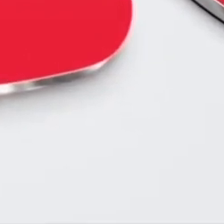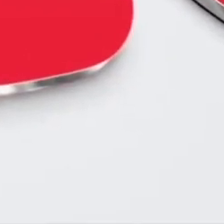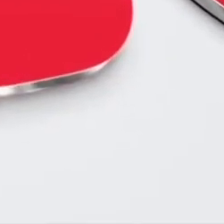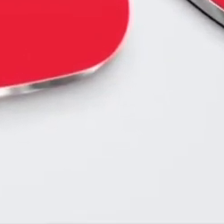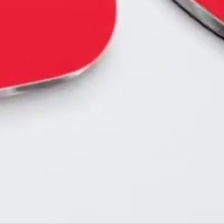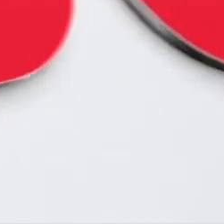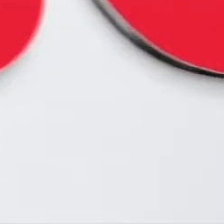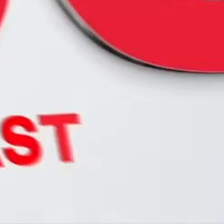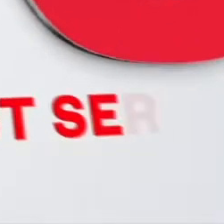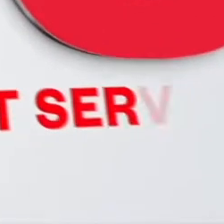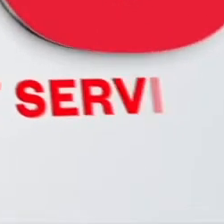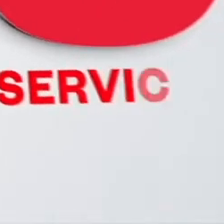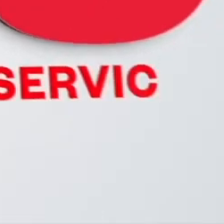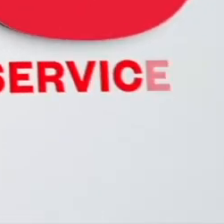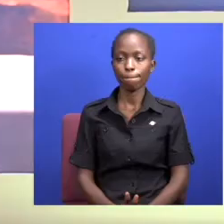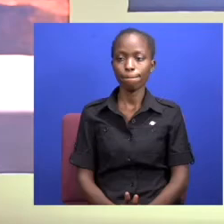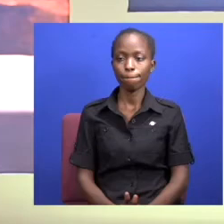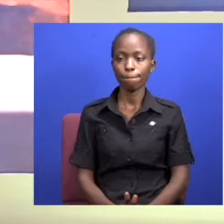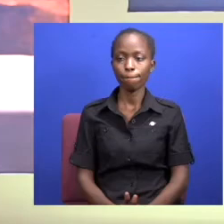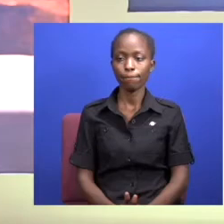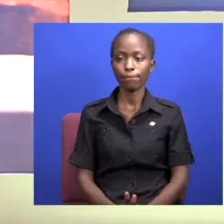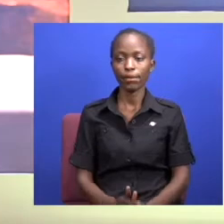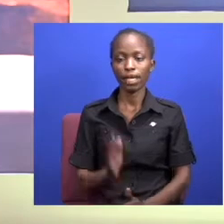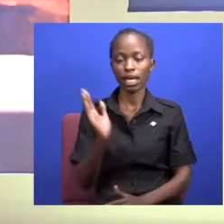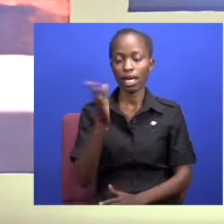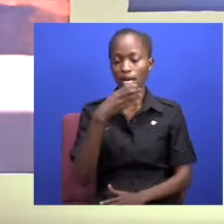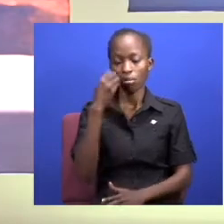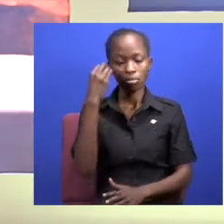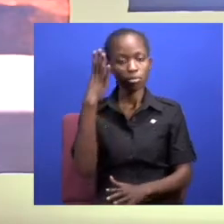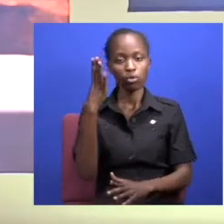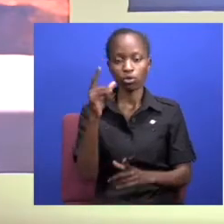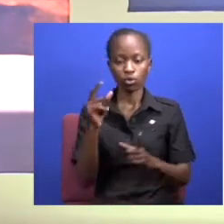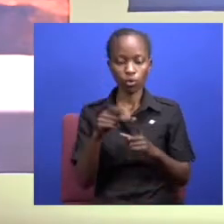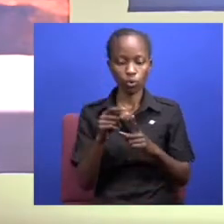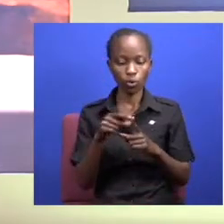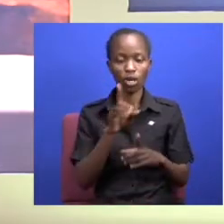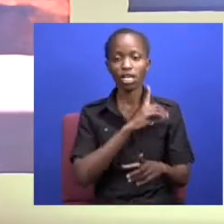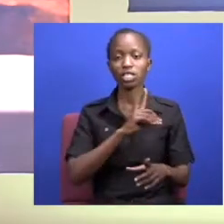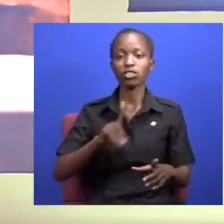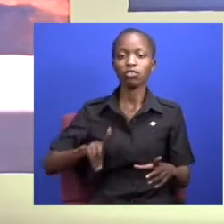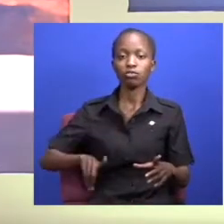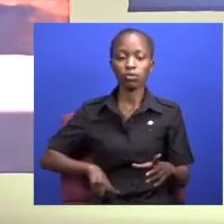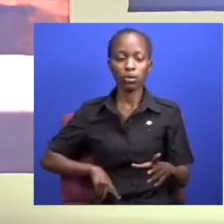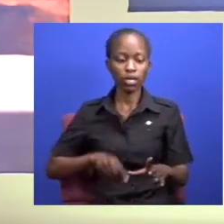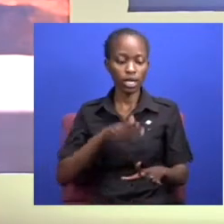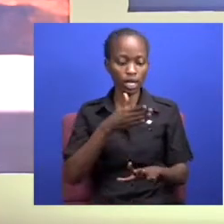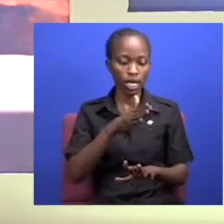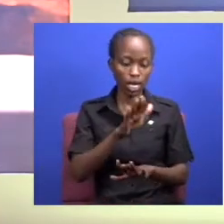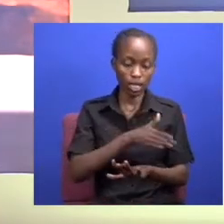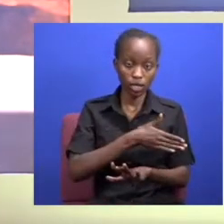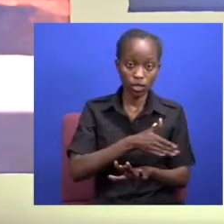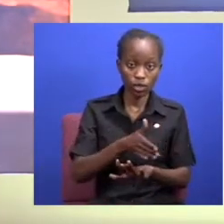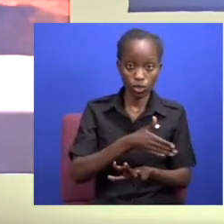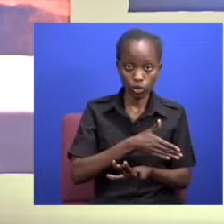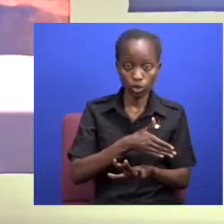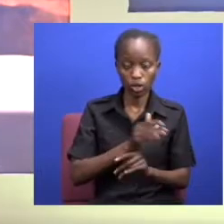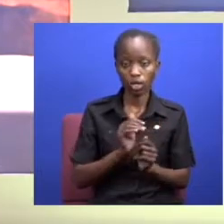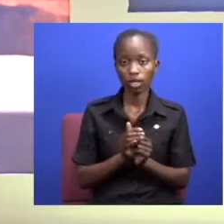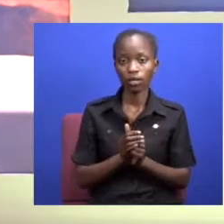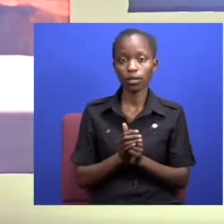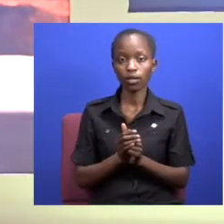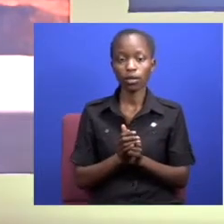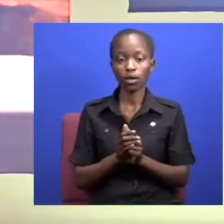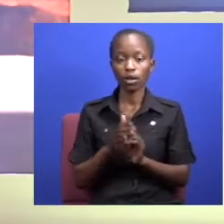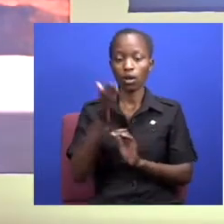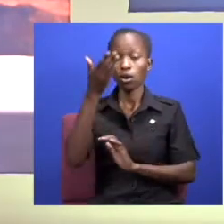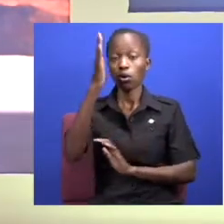Beautiful words of David captured in song by our worship team. His word